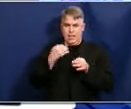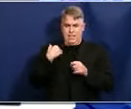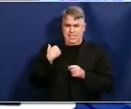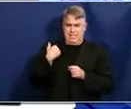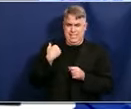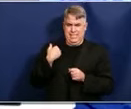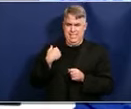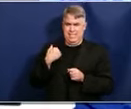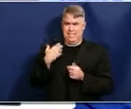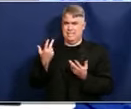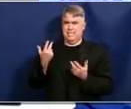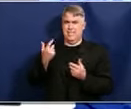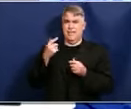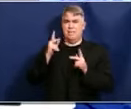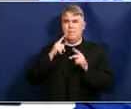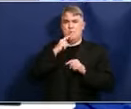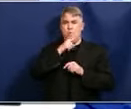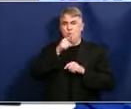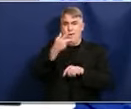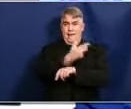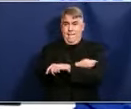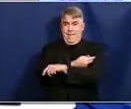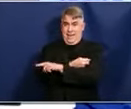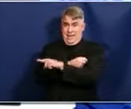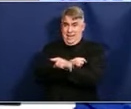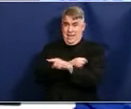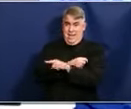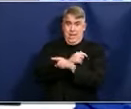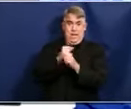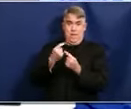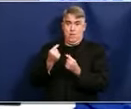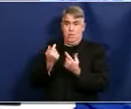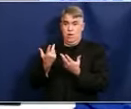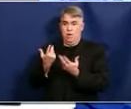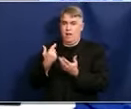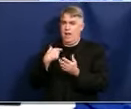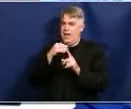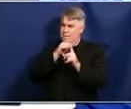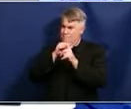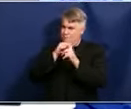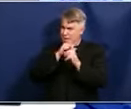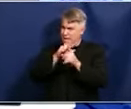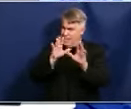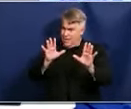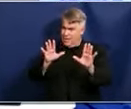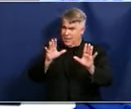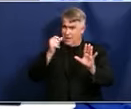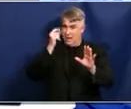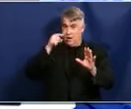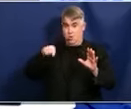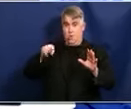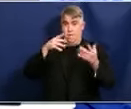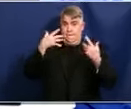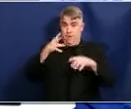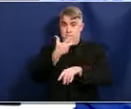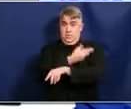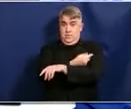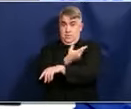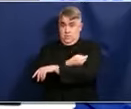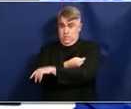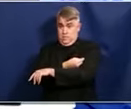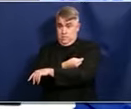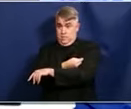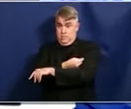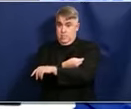people that have been fully vaccinated can do, but I want to remind people that have been fully vaccinated what they should